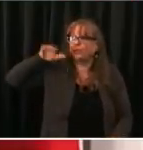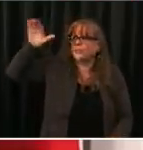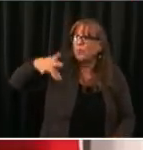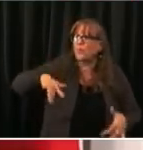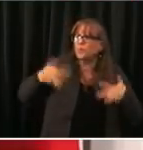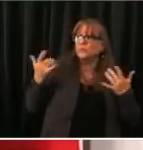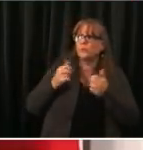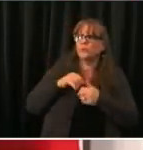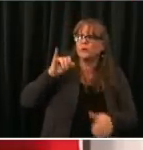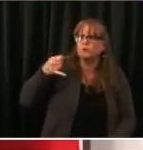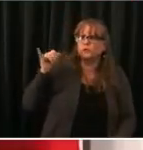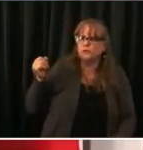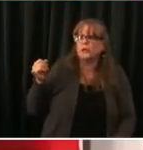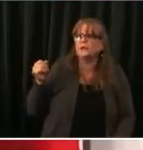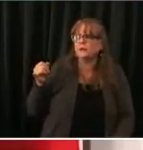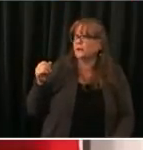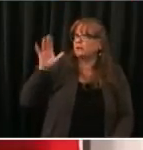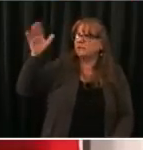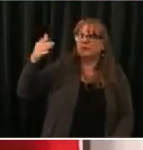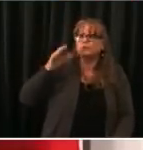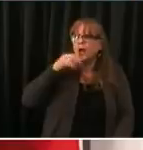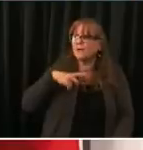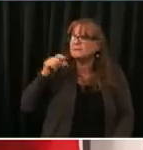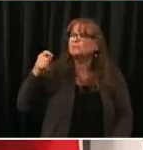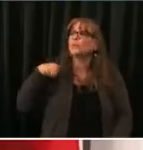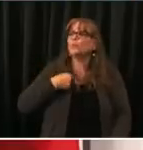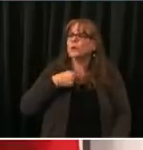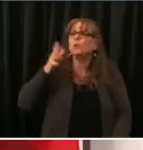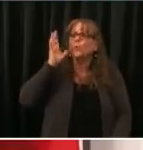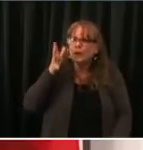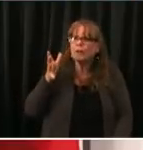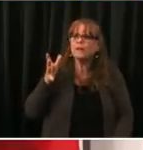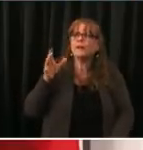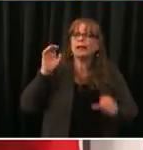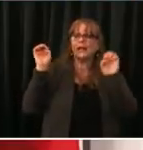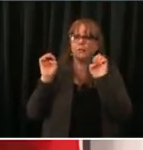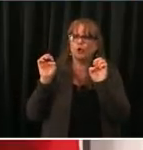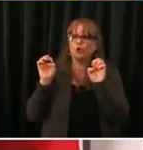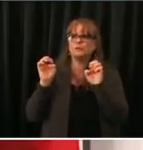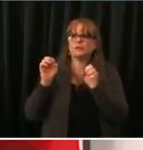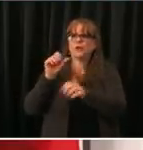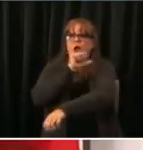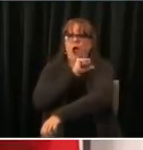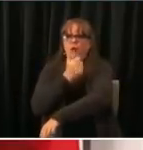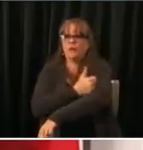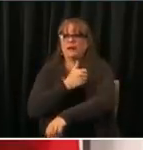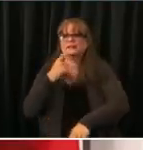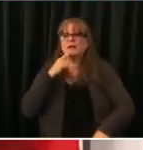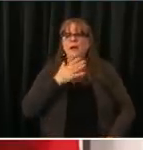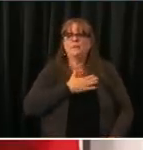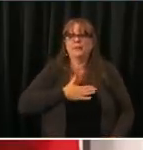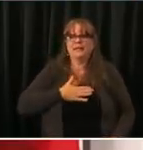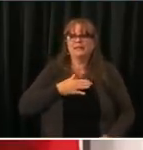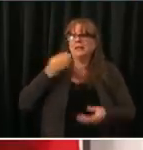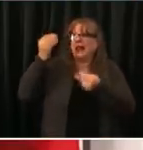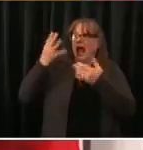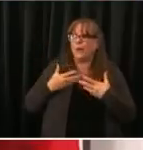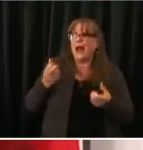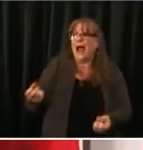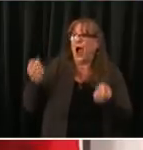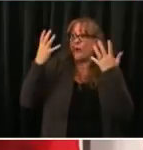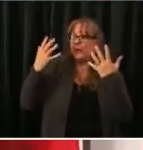the date yet that they will get their emergency authorization for use, please tell us what we can expect in that first week of the Johnson & Johnson